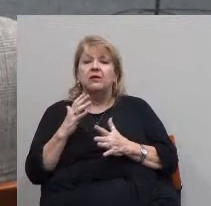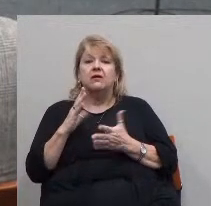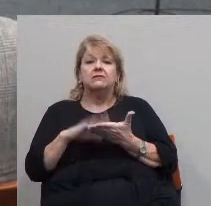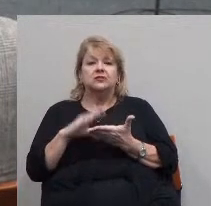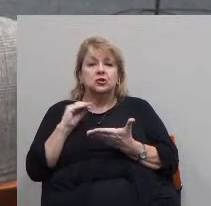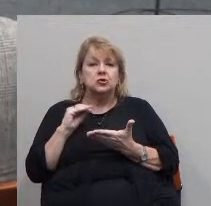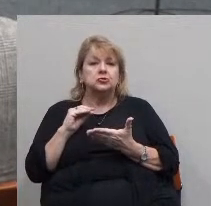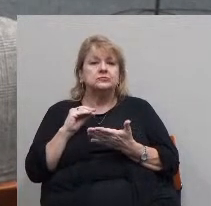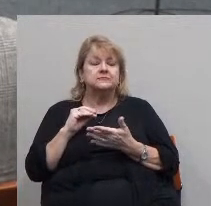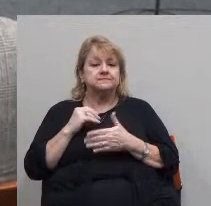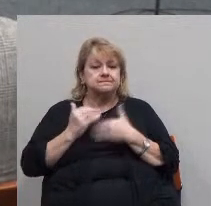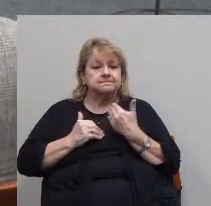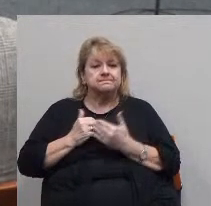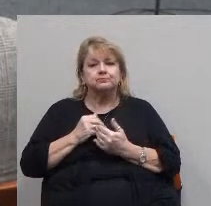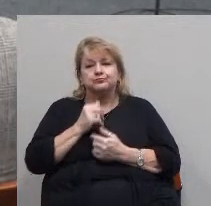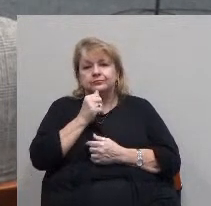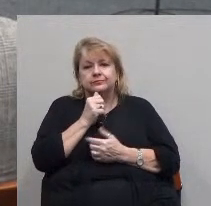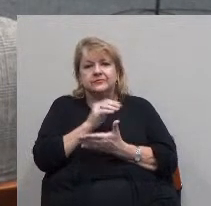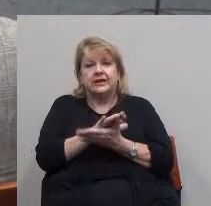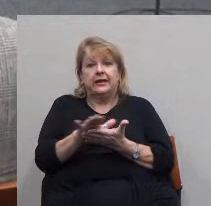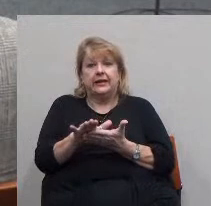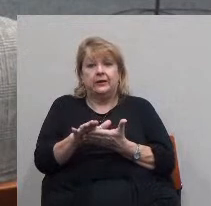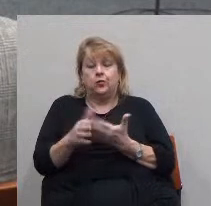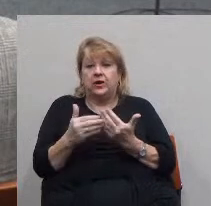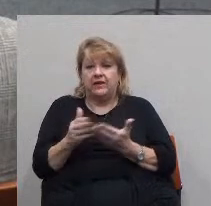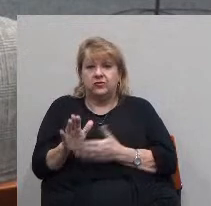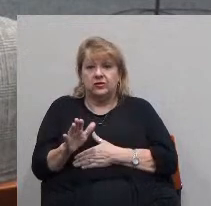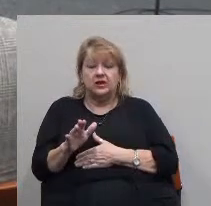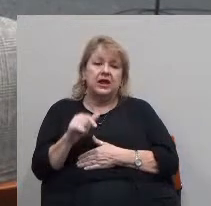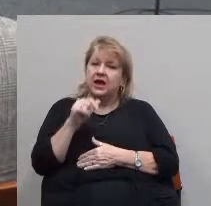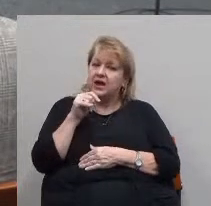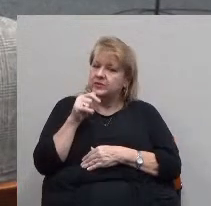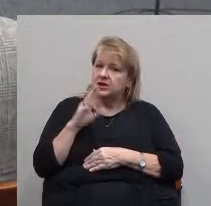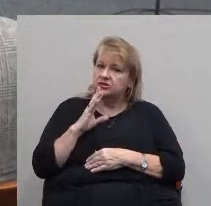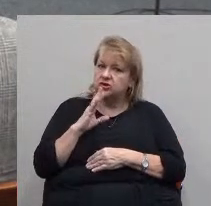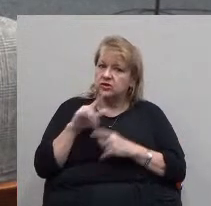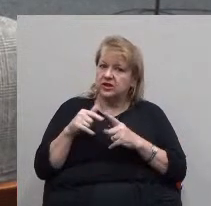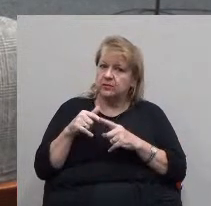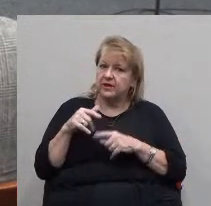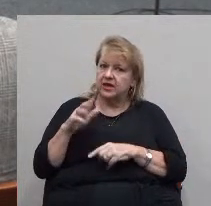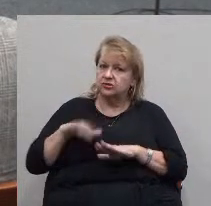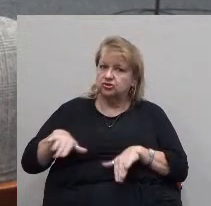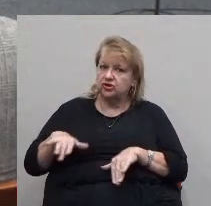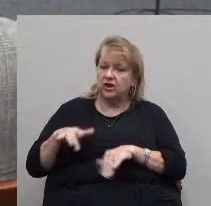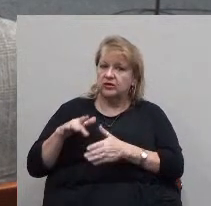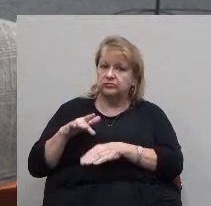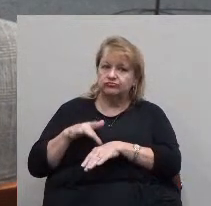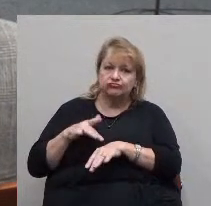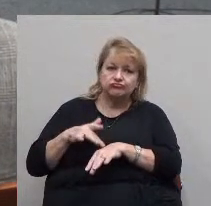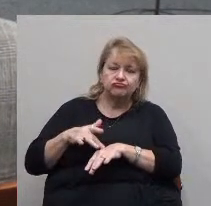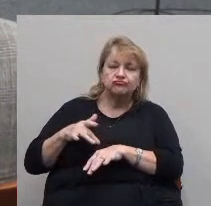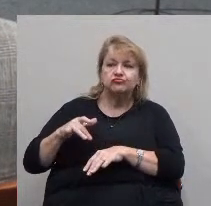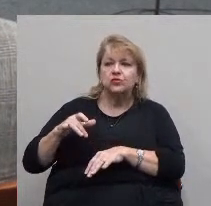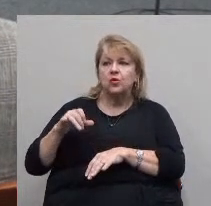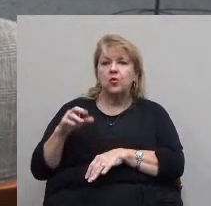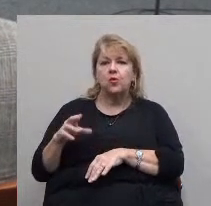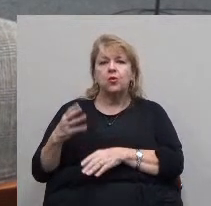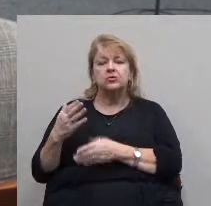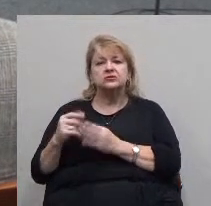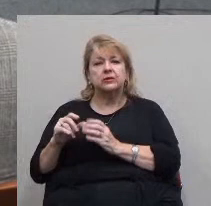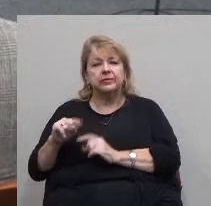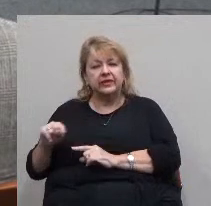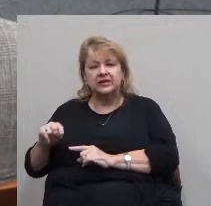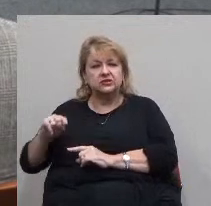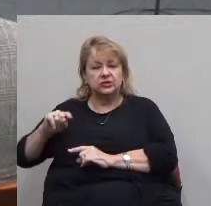and have been clean, whatever. But are we saying that person can never,